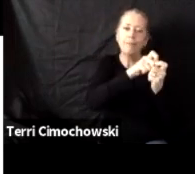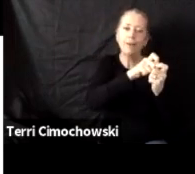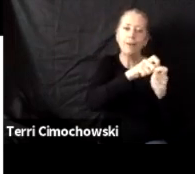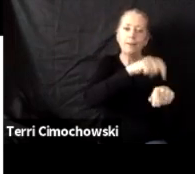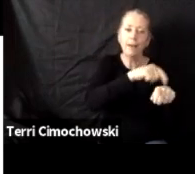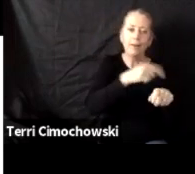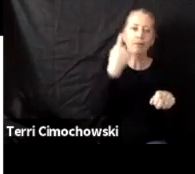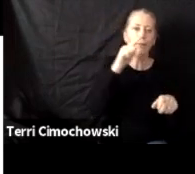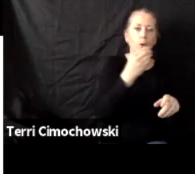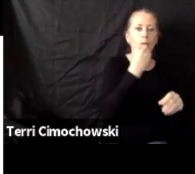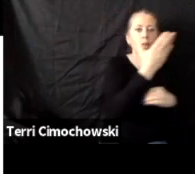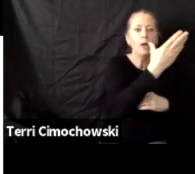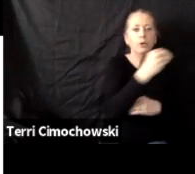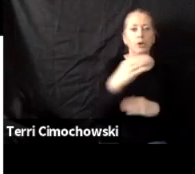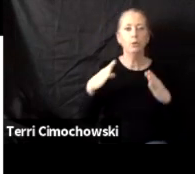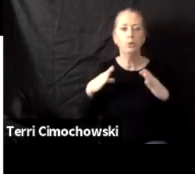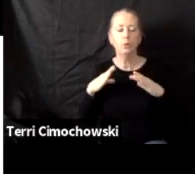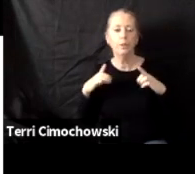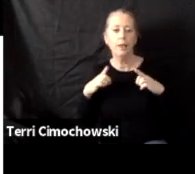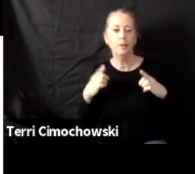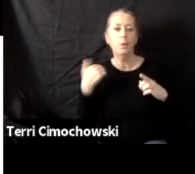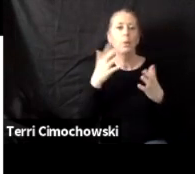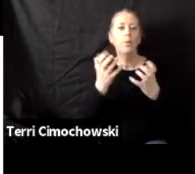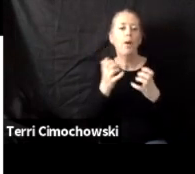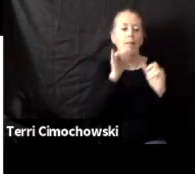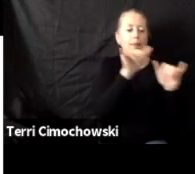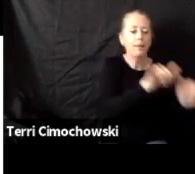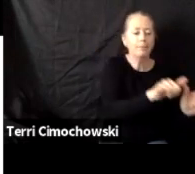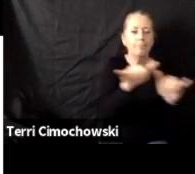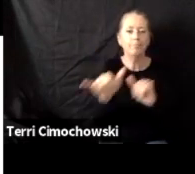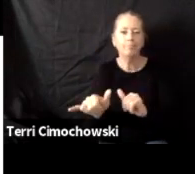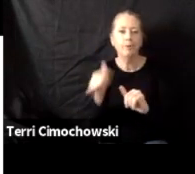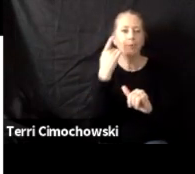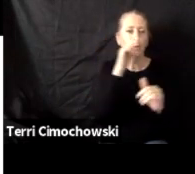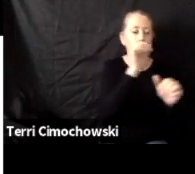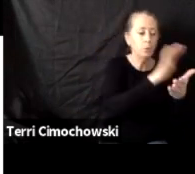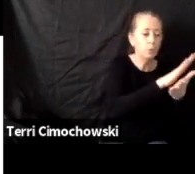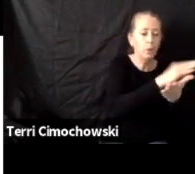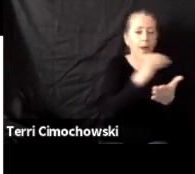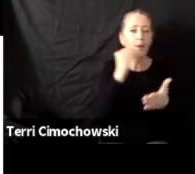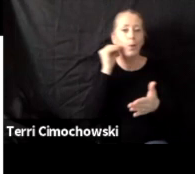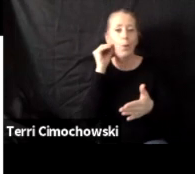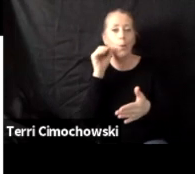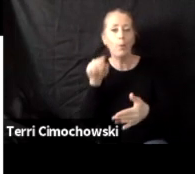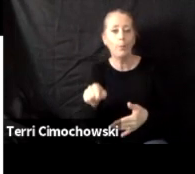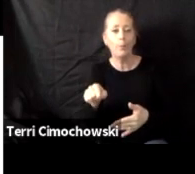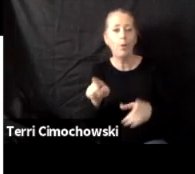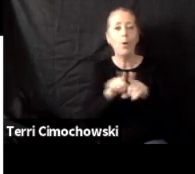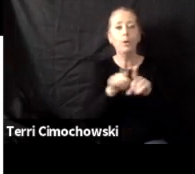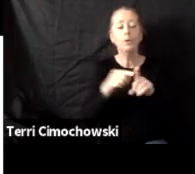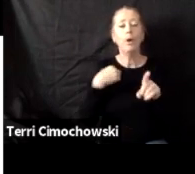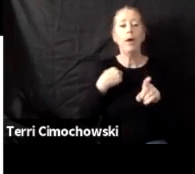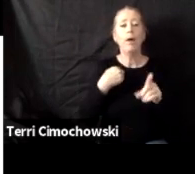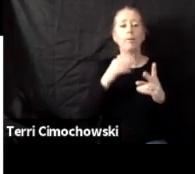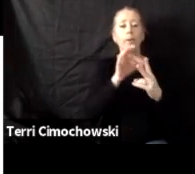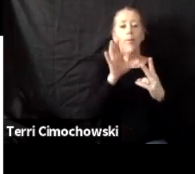activity. And we really wanted to maintain that consistency for families. There's also going to be the opportunity, like we have for